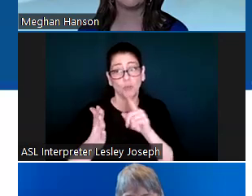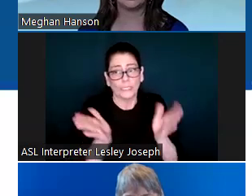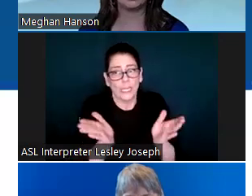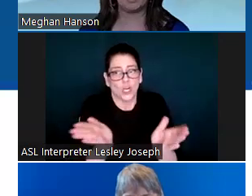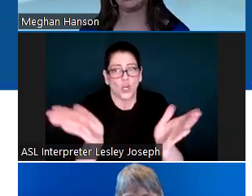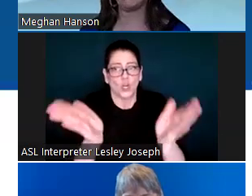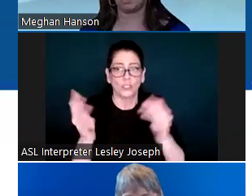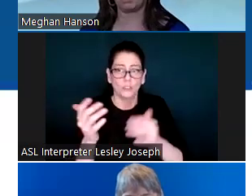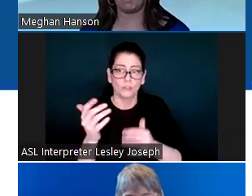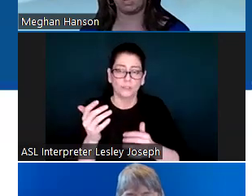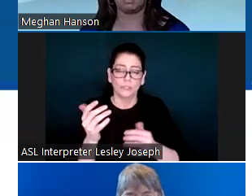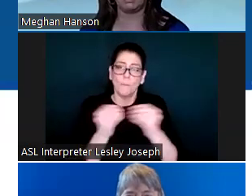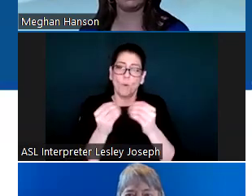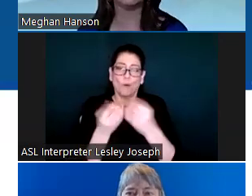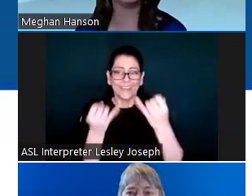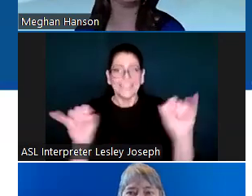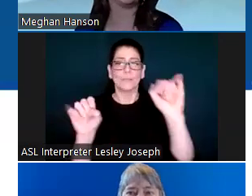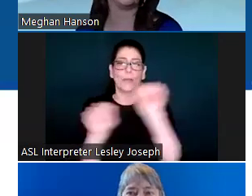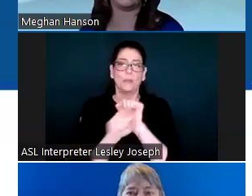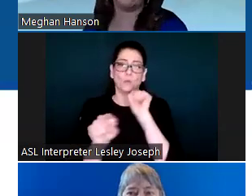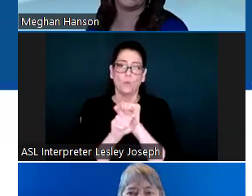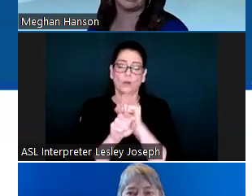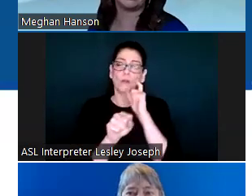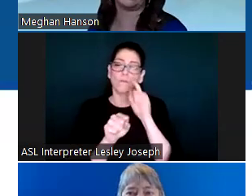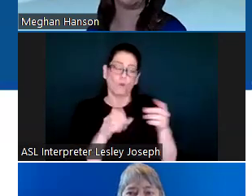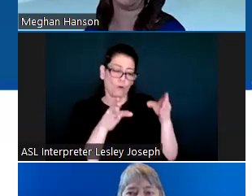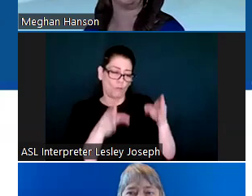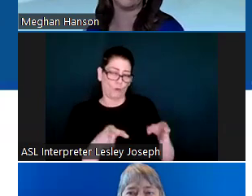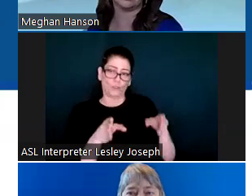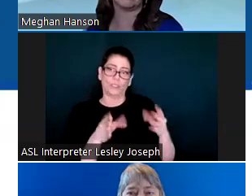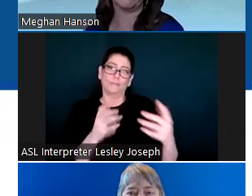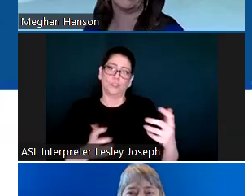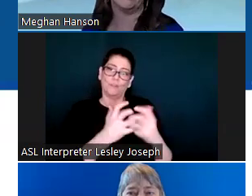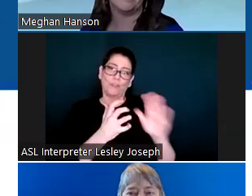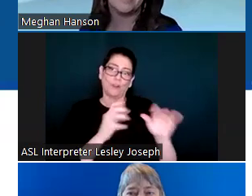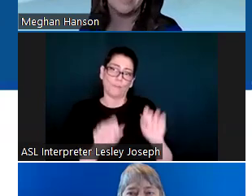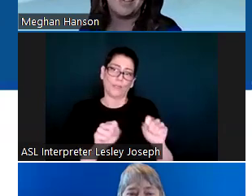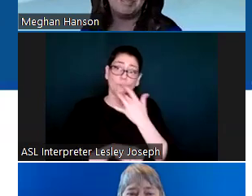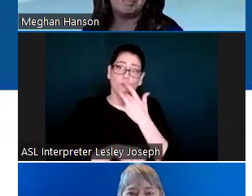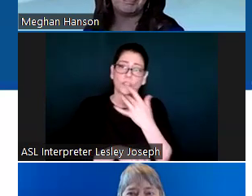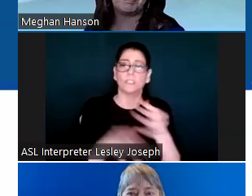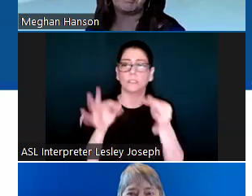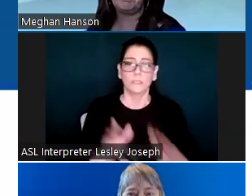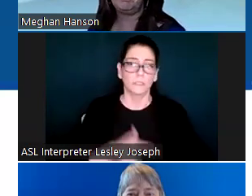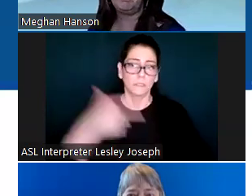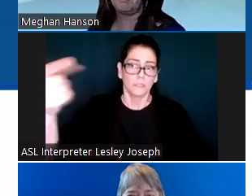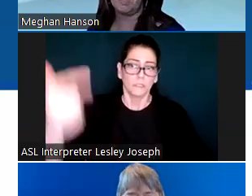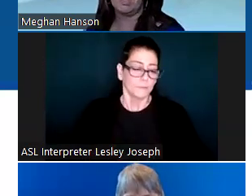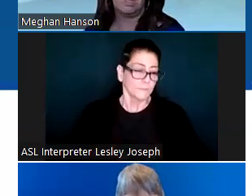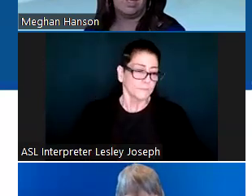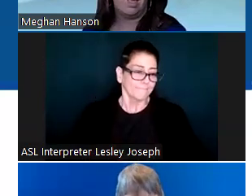the most independent work possible to the person's abilities and preferences. Next slide.